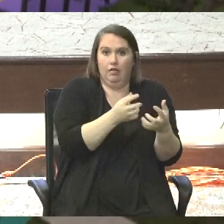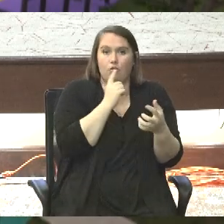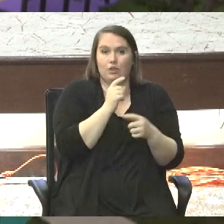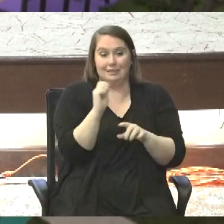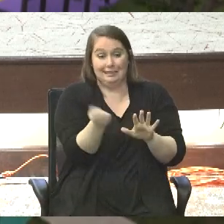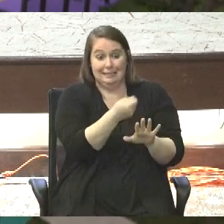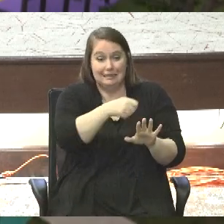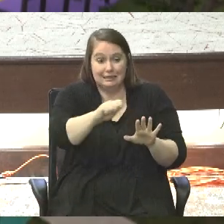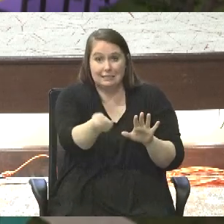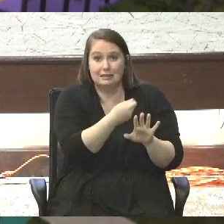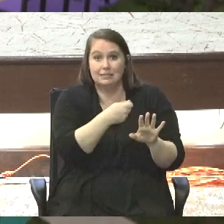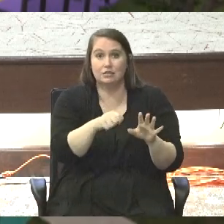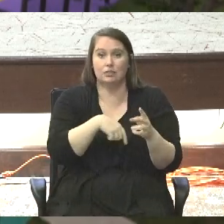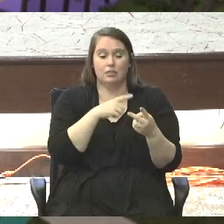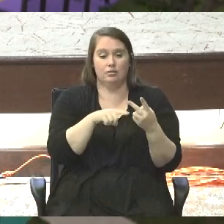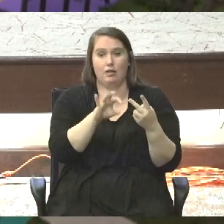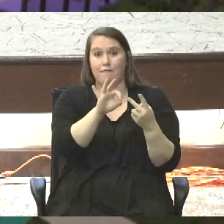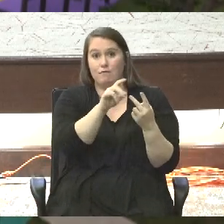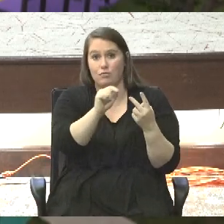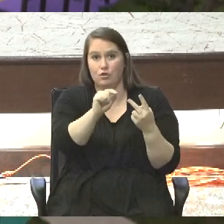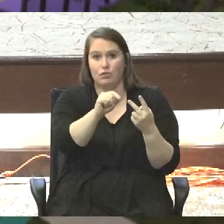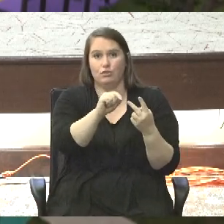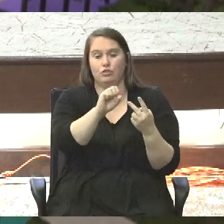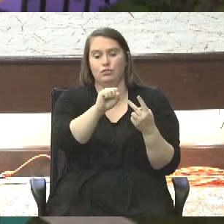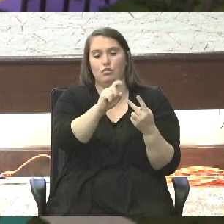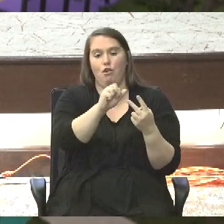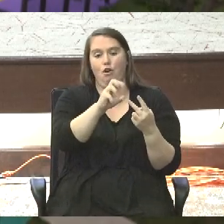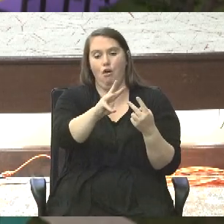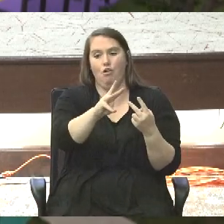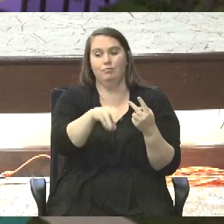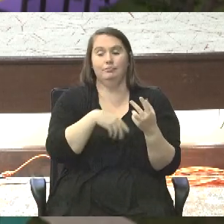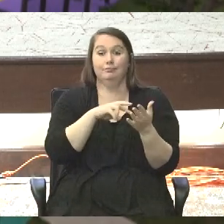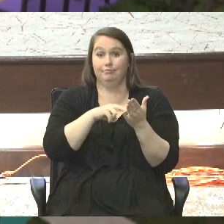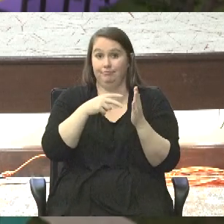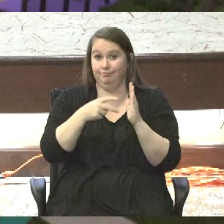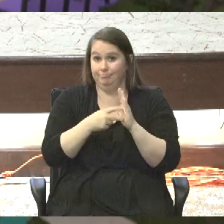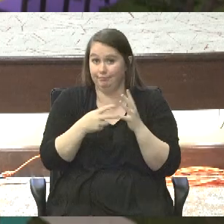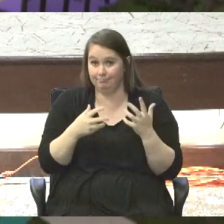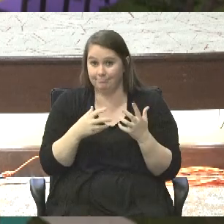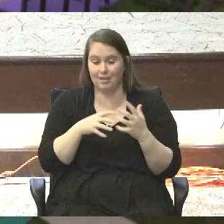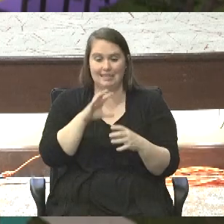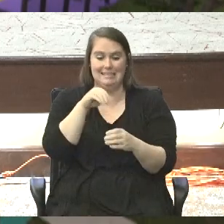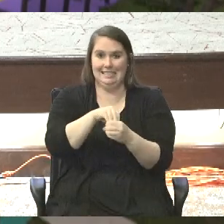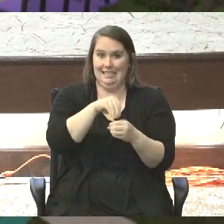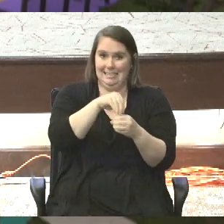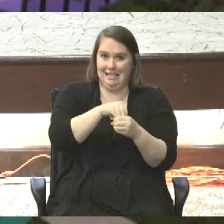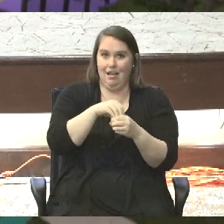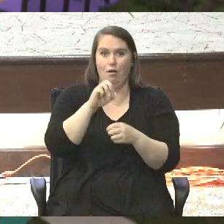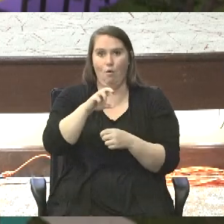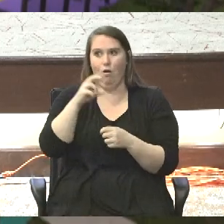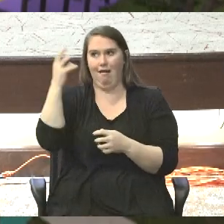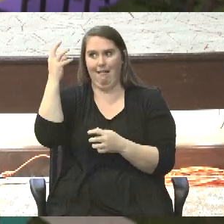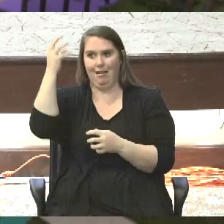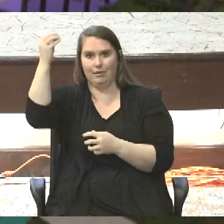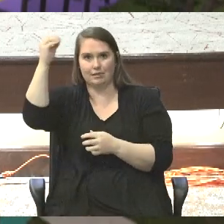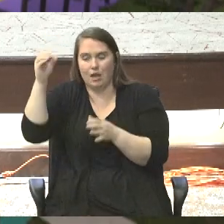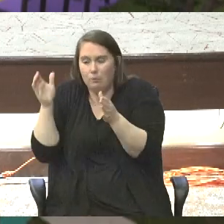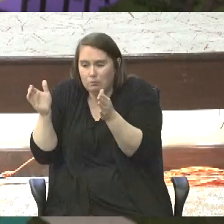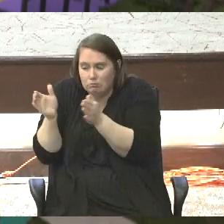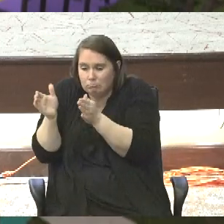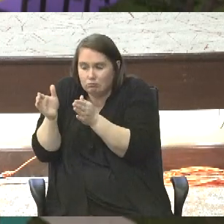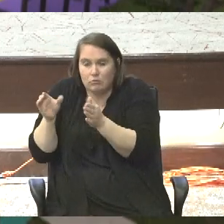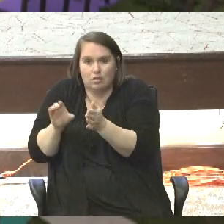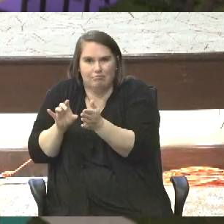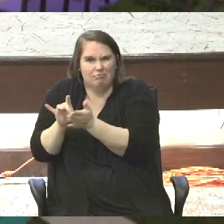courts and basketball court for futsal. And so futsal is basically an indoor or a contained small soccer